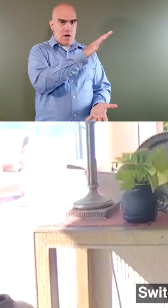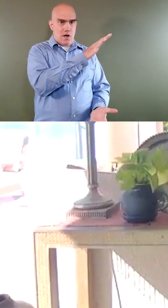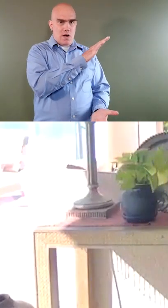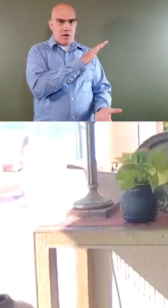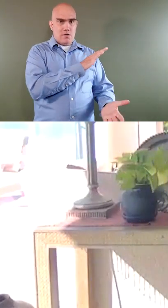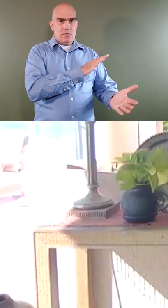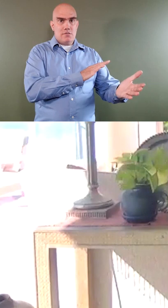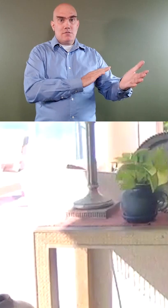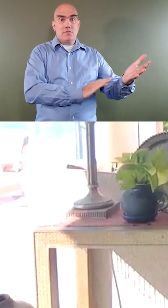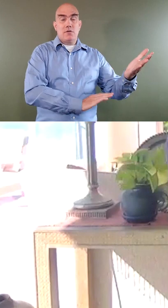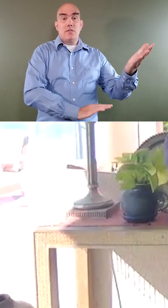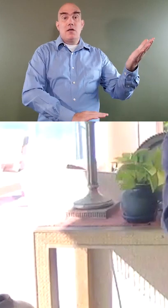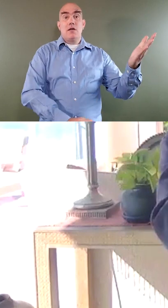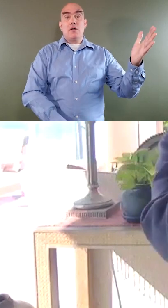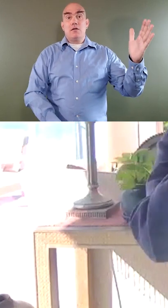Across.